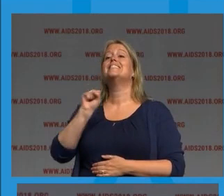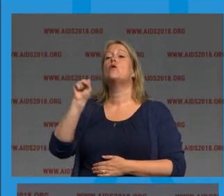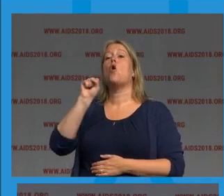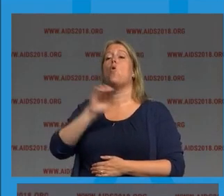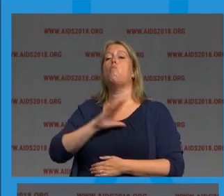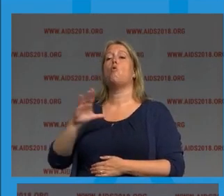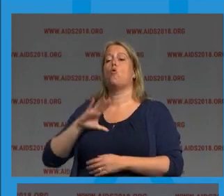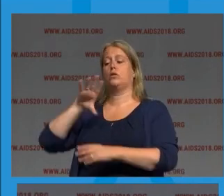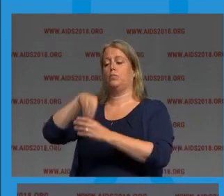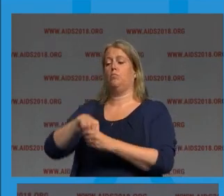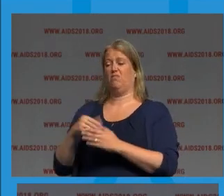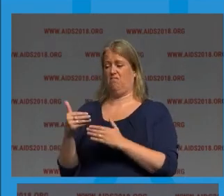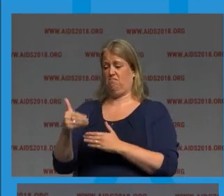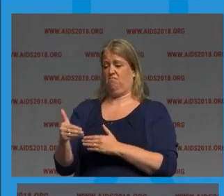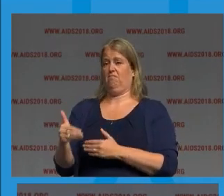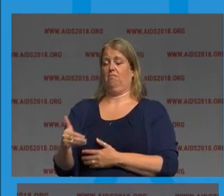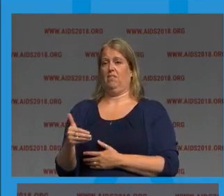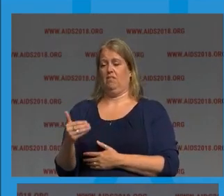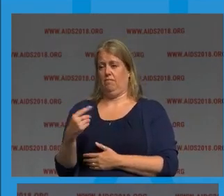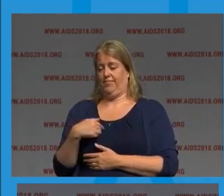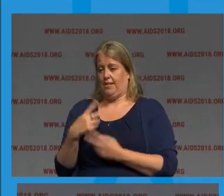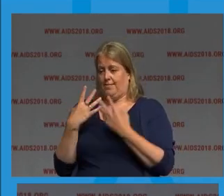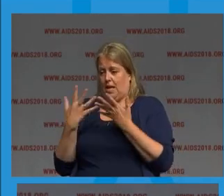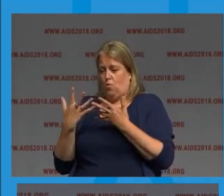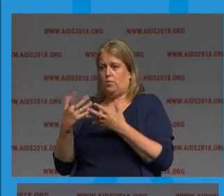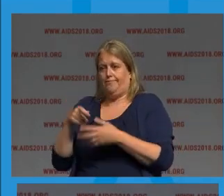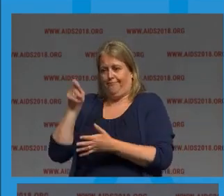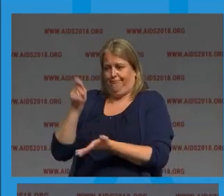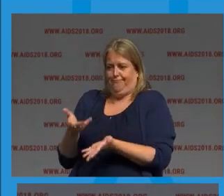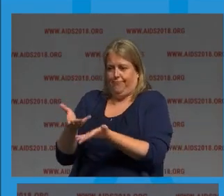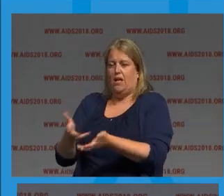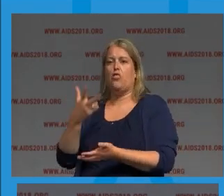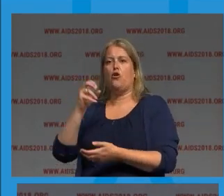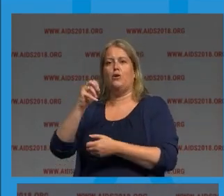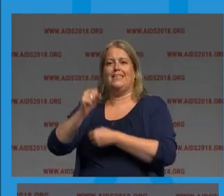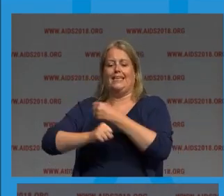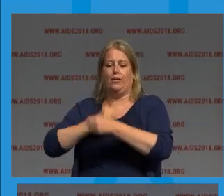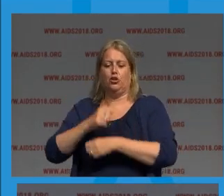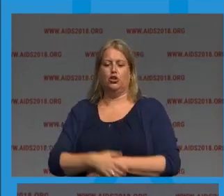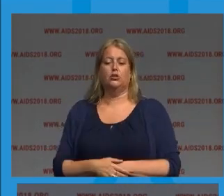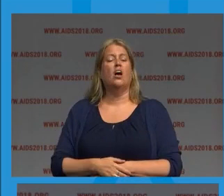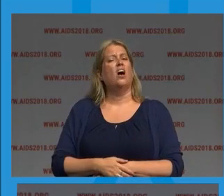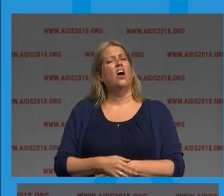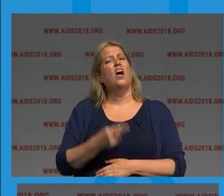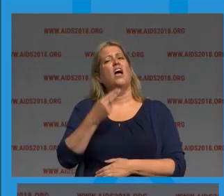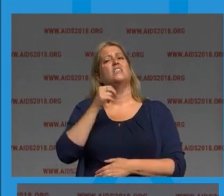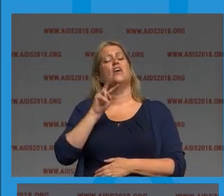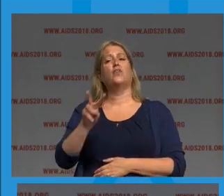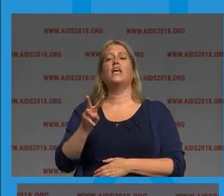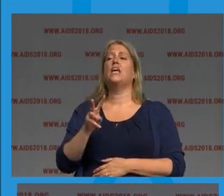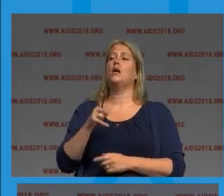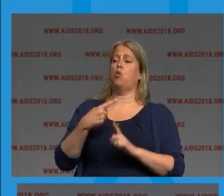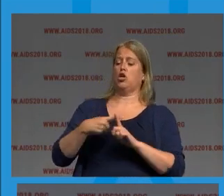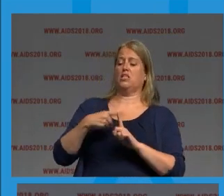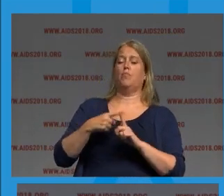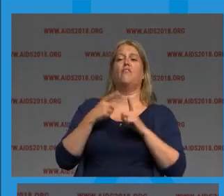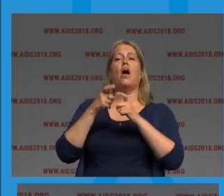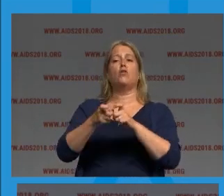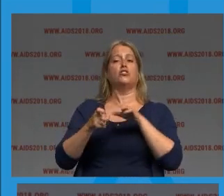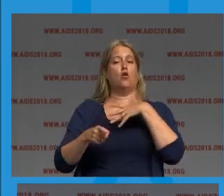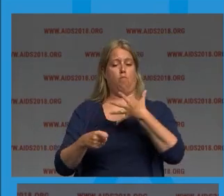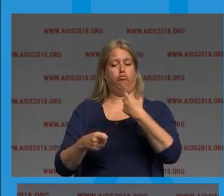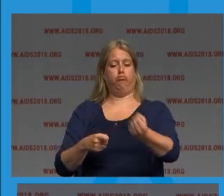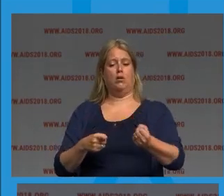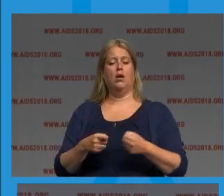facing 30 years. Kerry is HIV positive, but the virus is undetectable. He used a condom and didn't transmit HIV